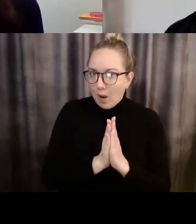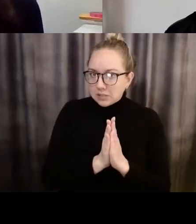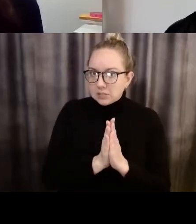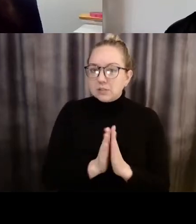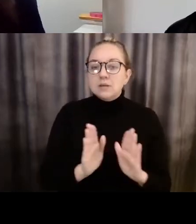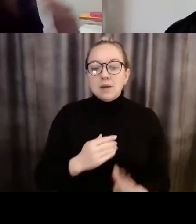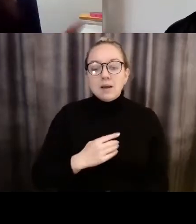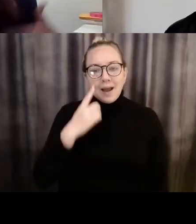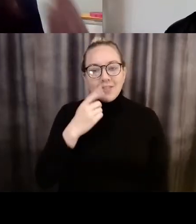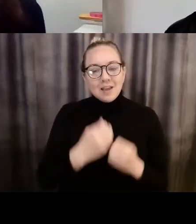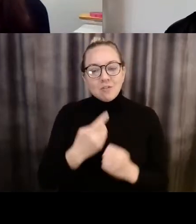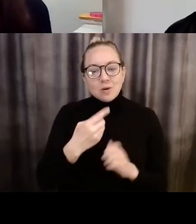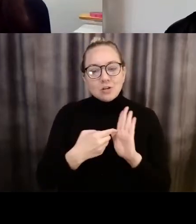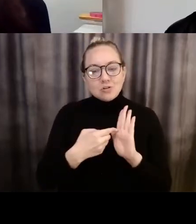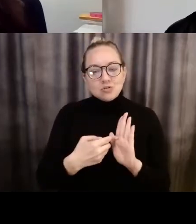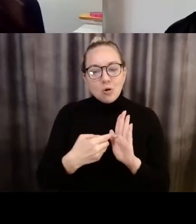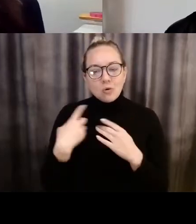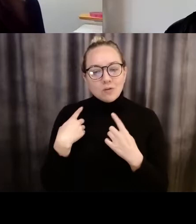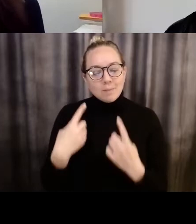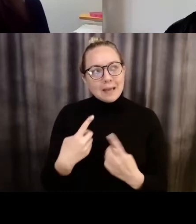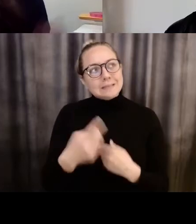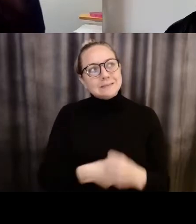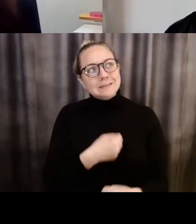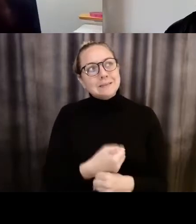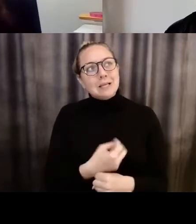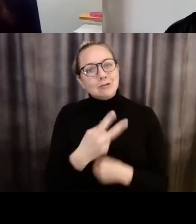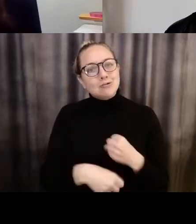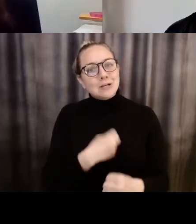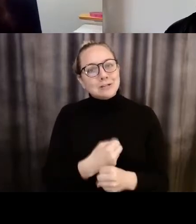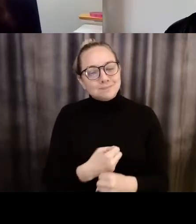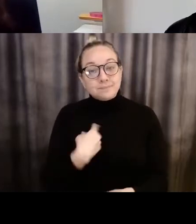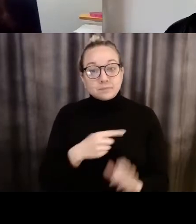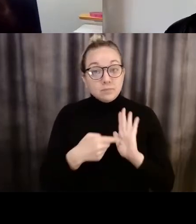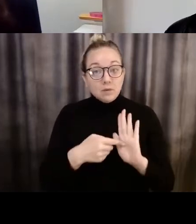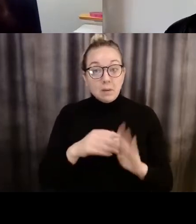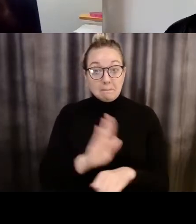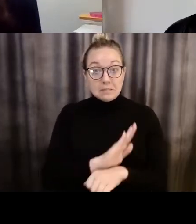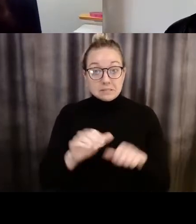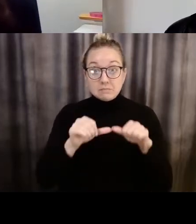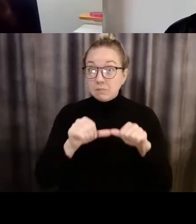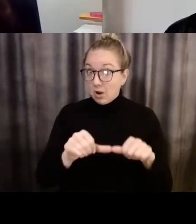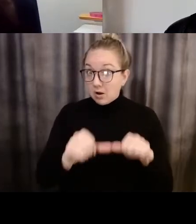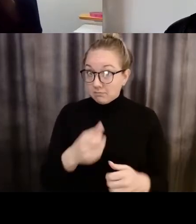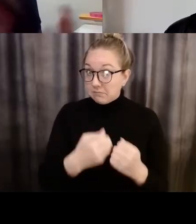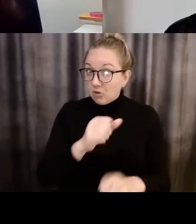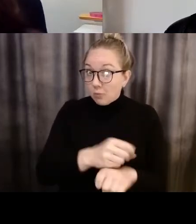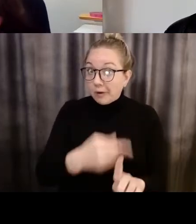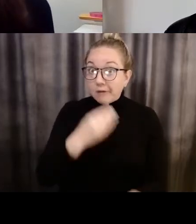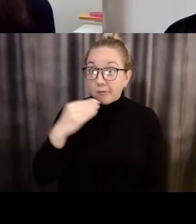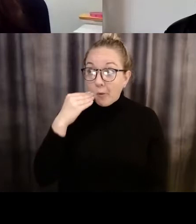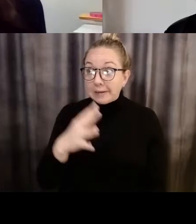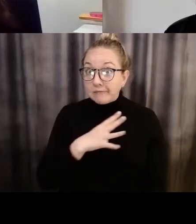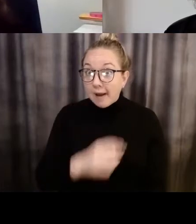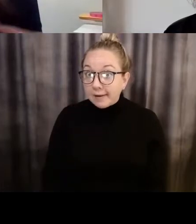proven over the last year plus that, right, businesses have gone on with all of us working from home, right? The world